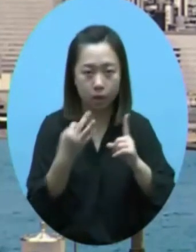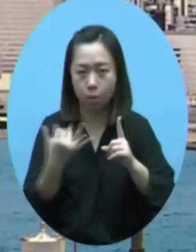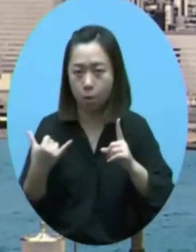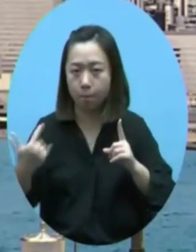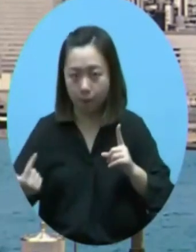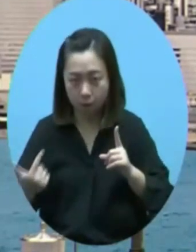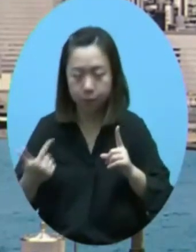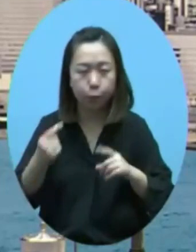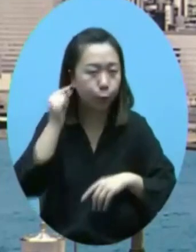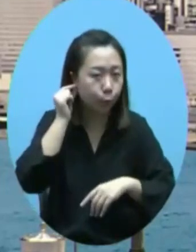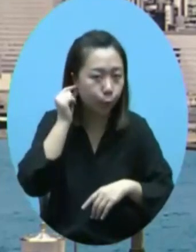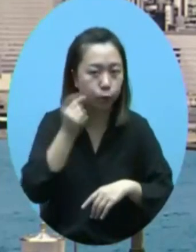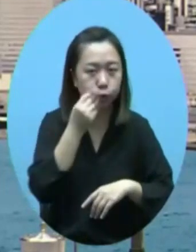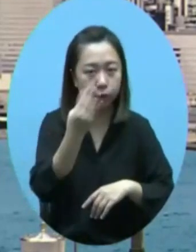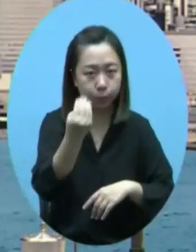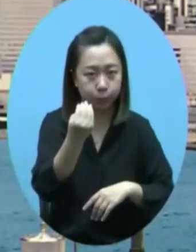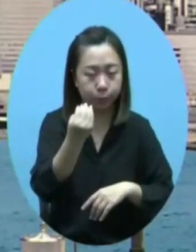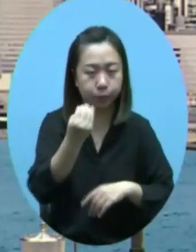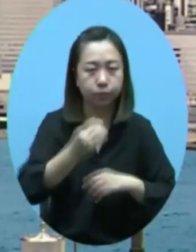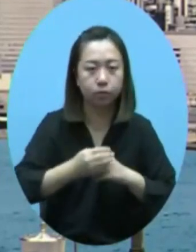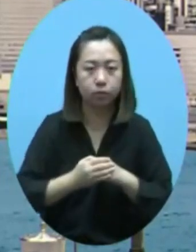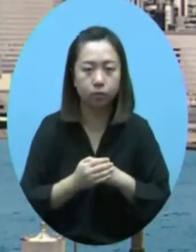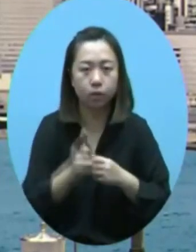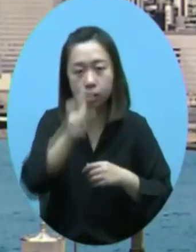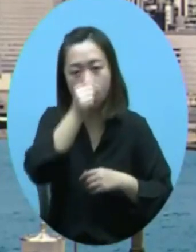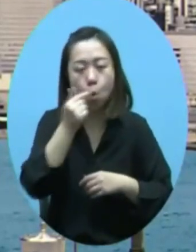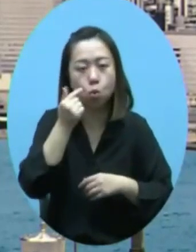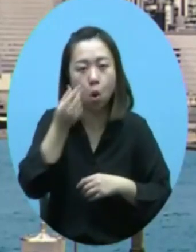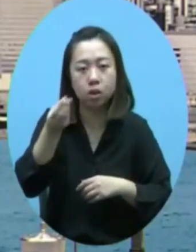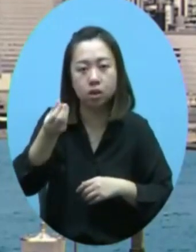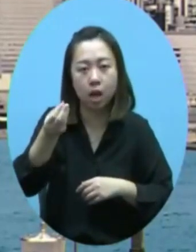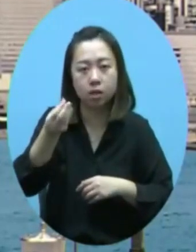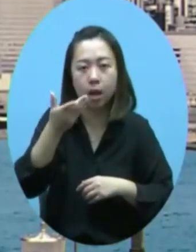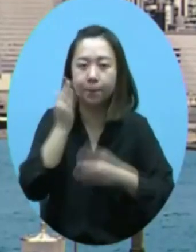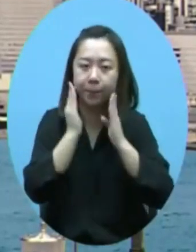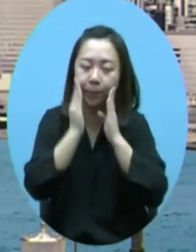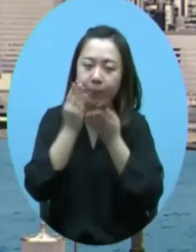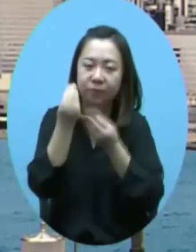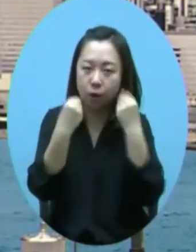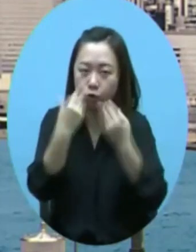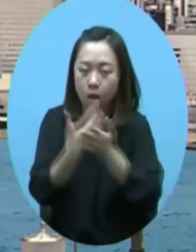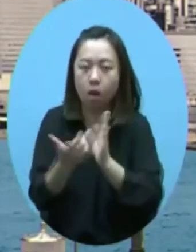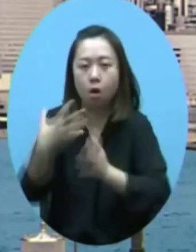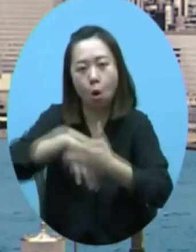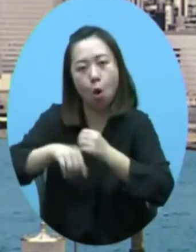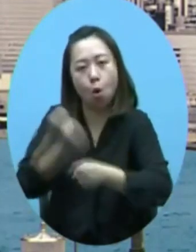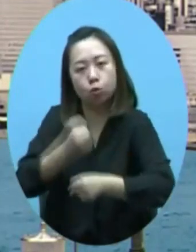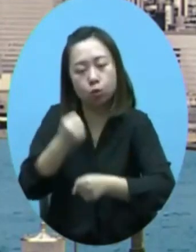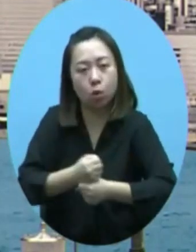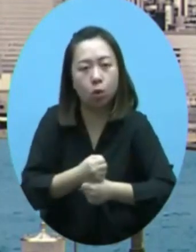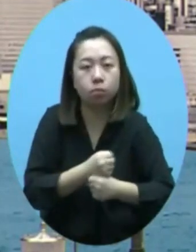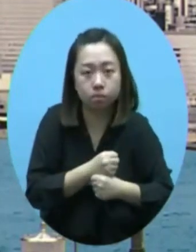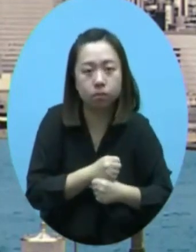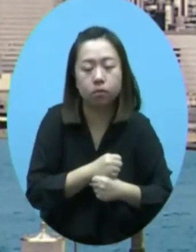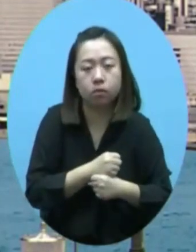Case 1368 is a 40-year-old female. She works in Shaosha in Yaotong, in the